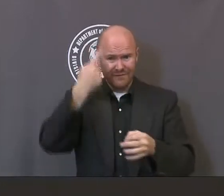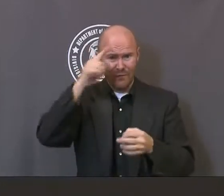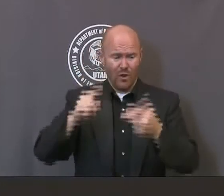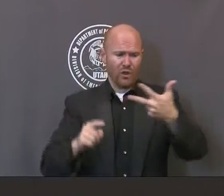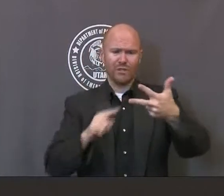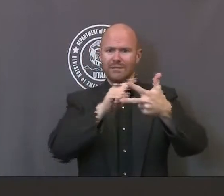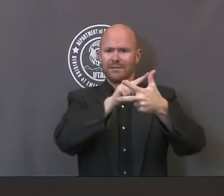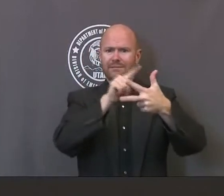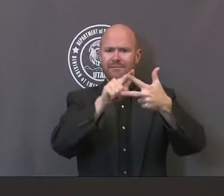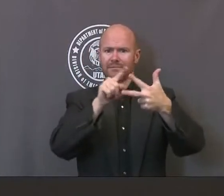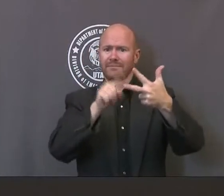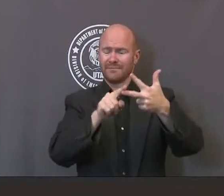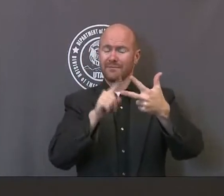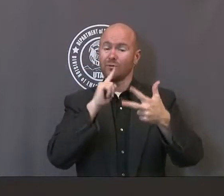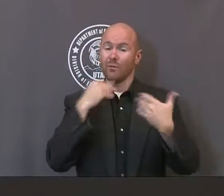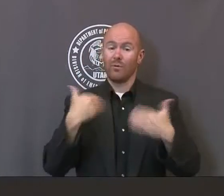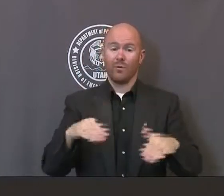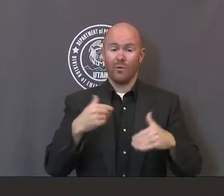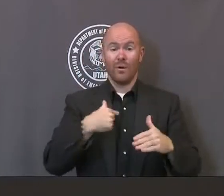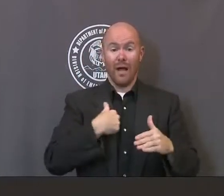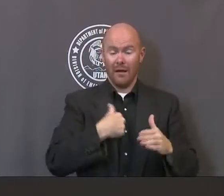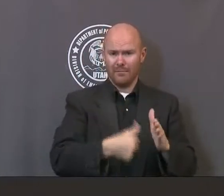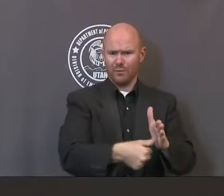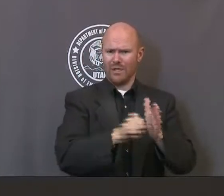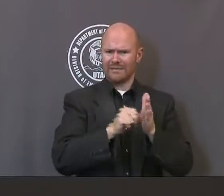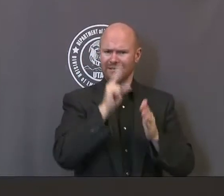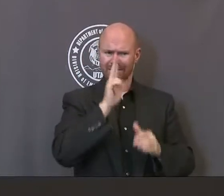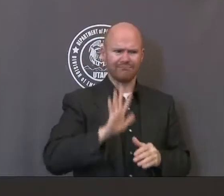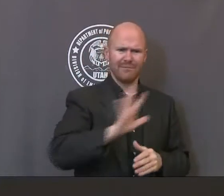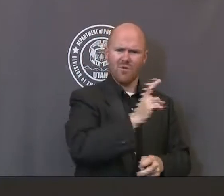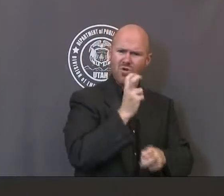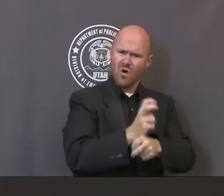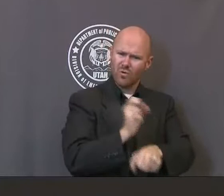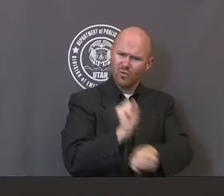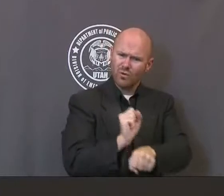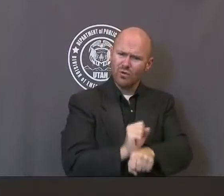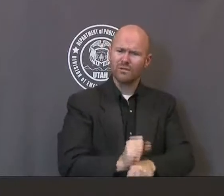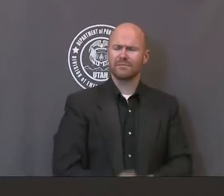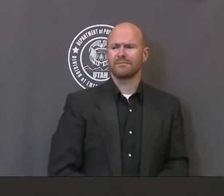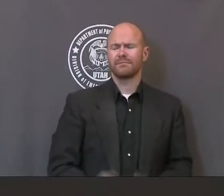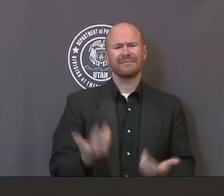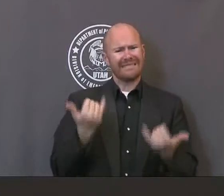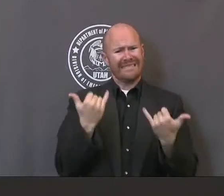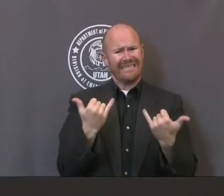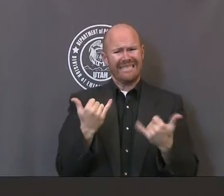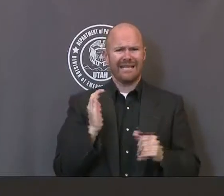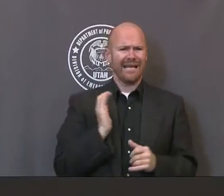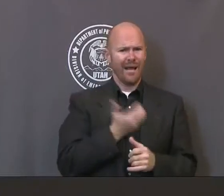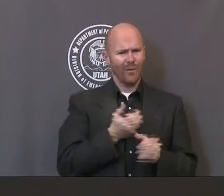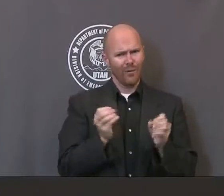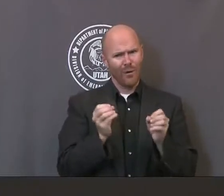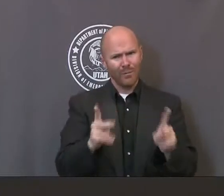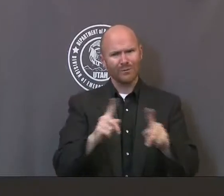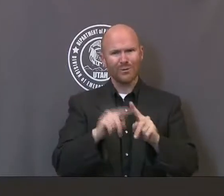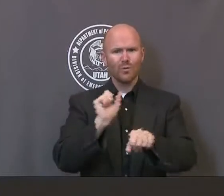been impressive to see the collaborative effort, an opportunity for us to come together. And that's what we're hoping we will